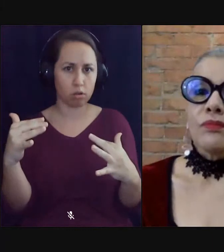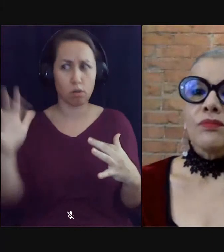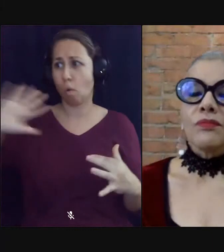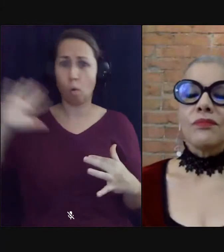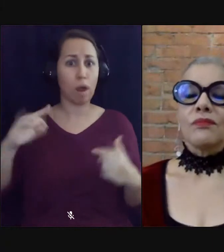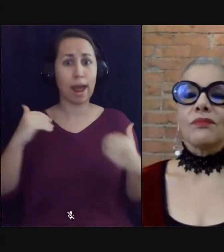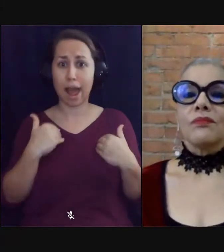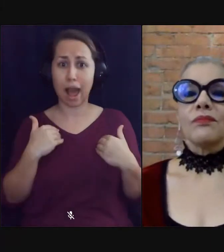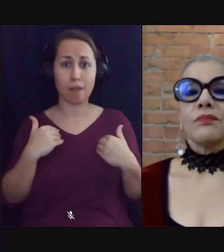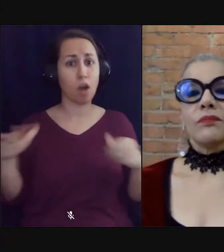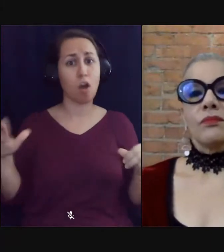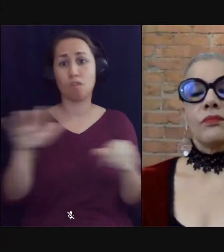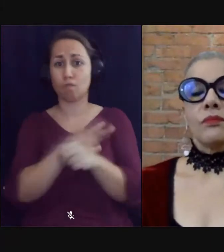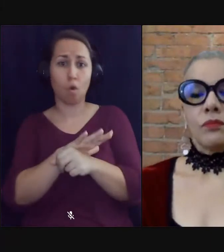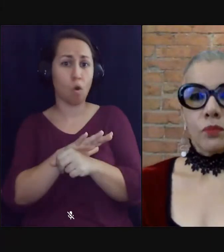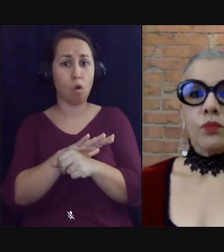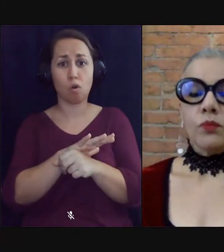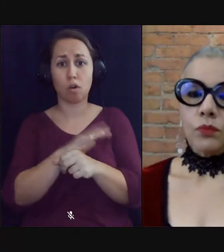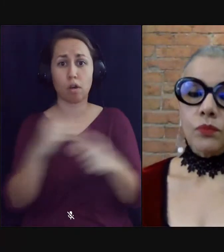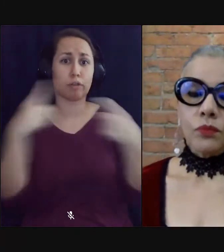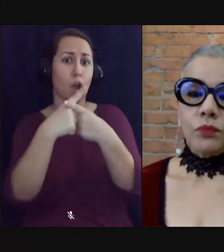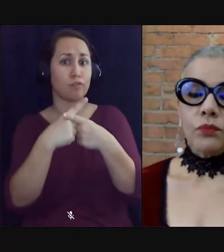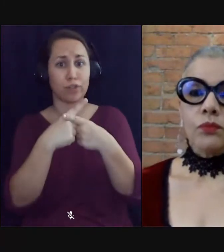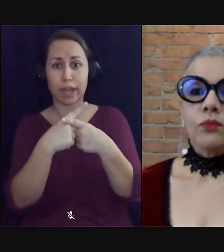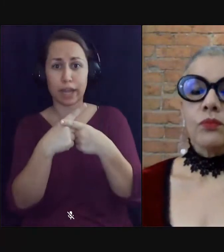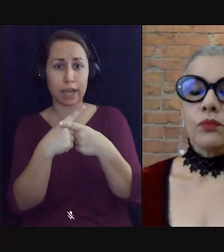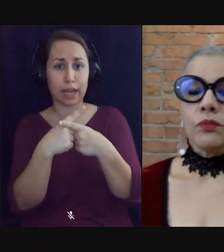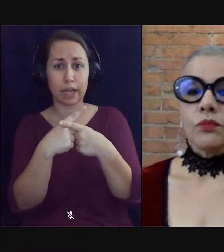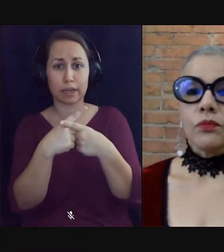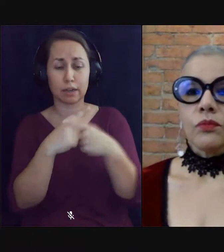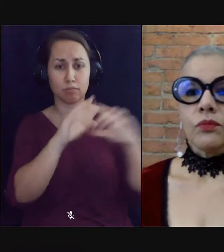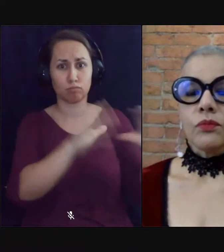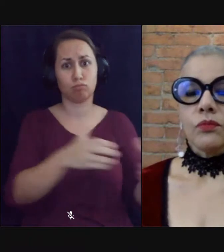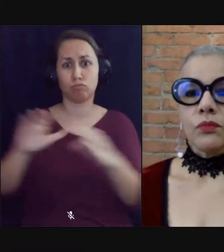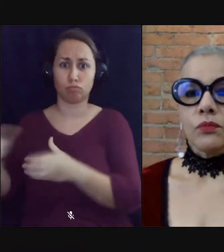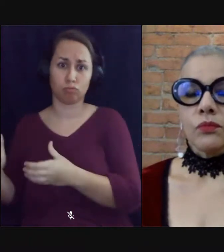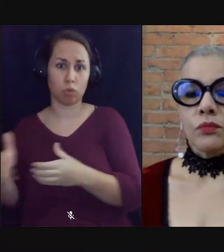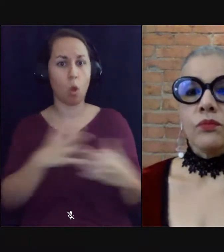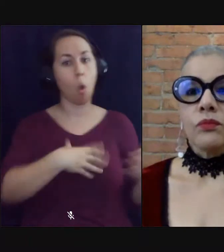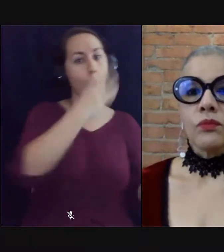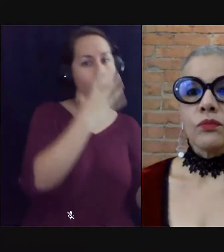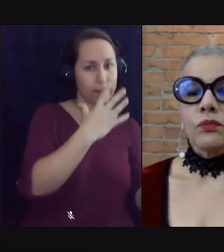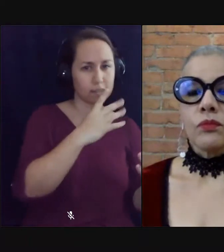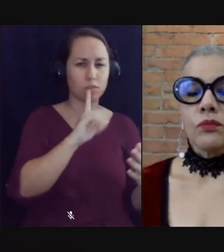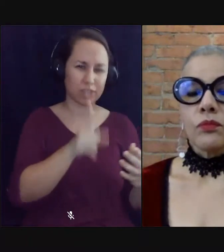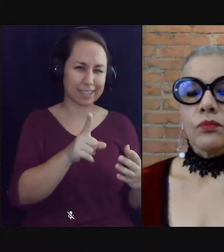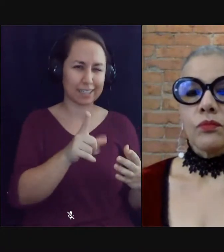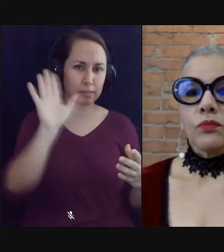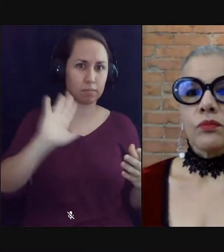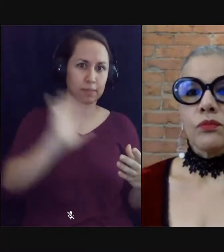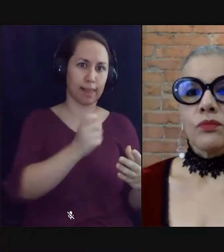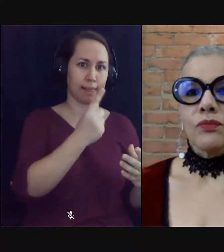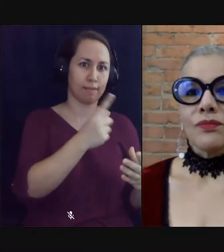total civilizational conflict between, you know, whites, even though back in the 1100s,